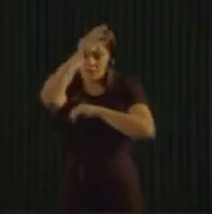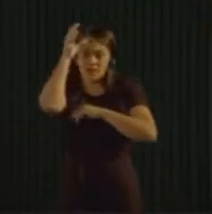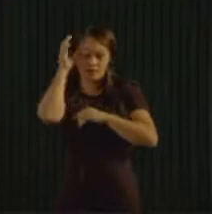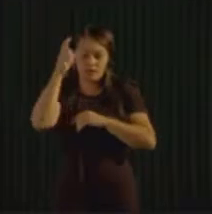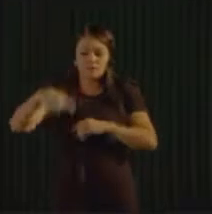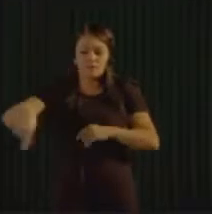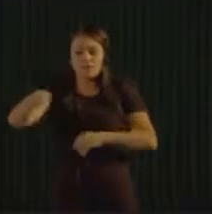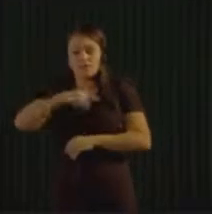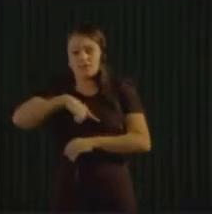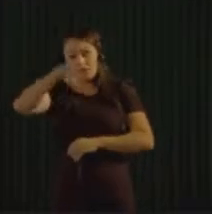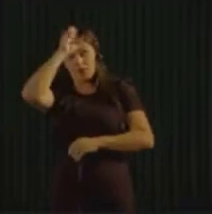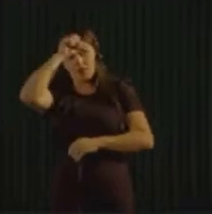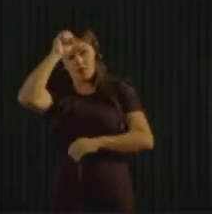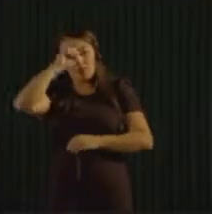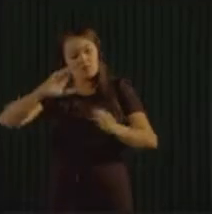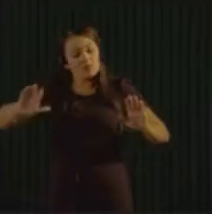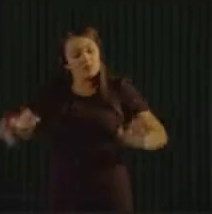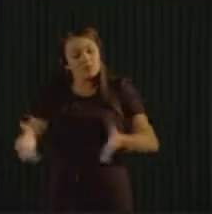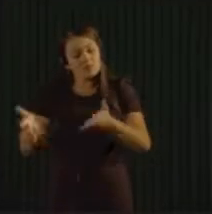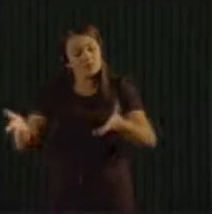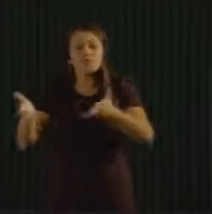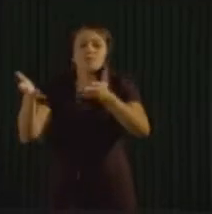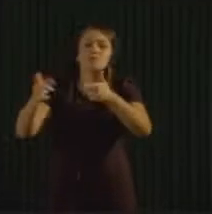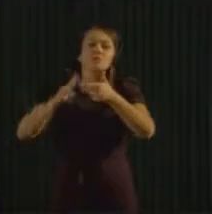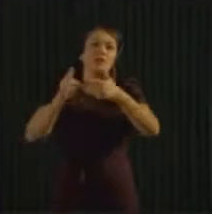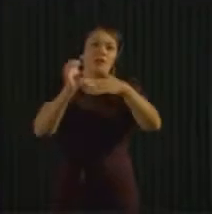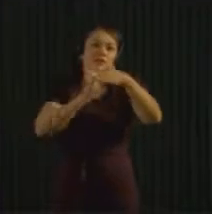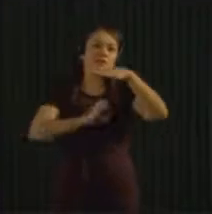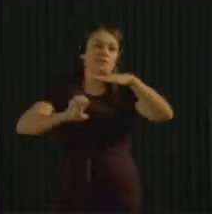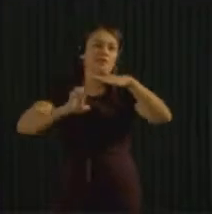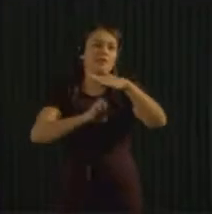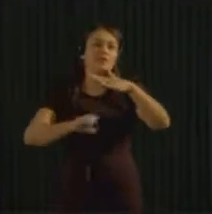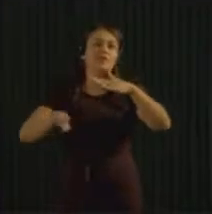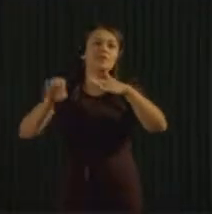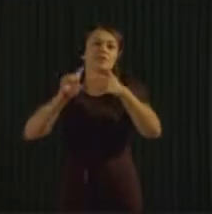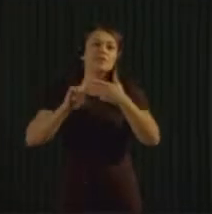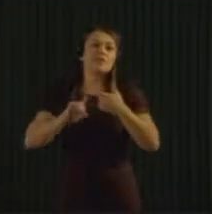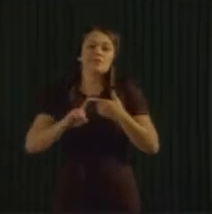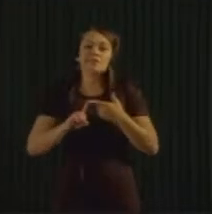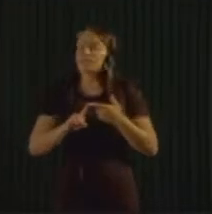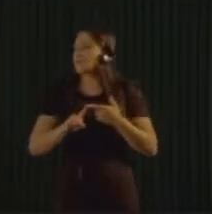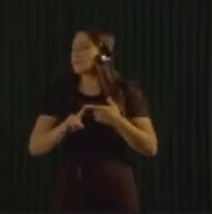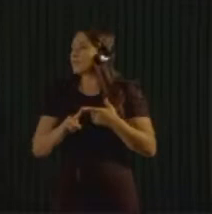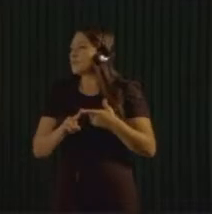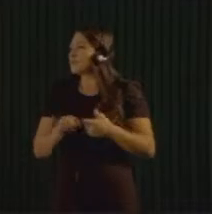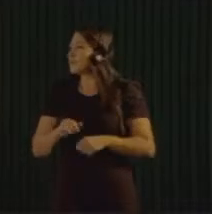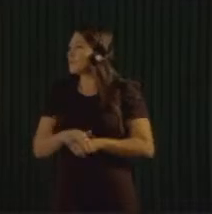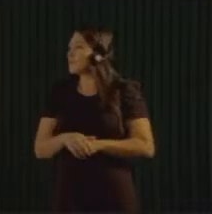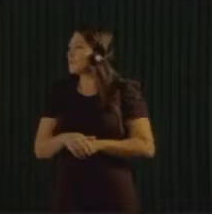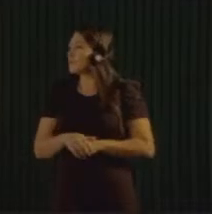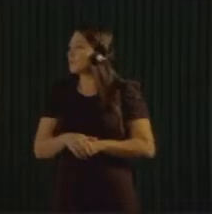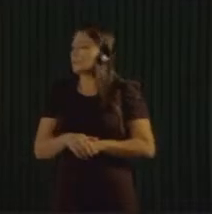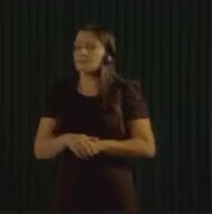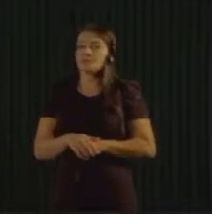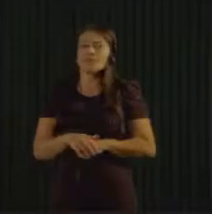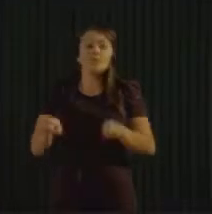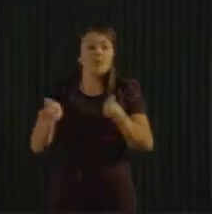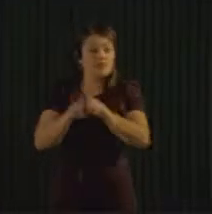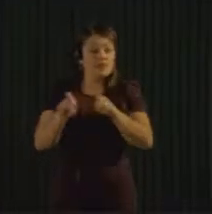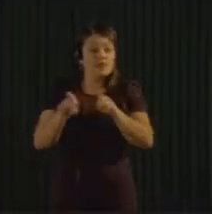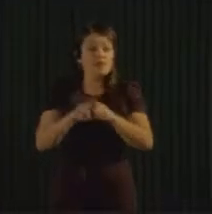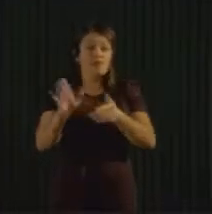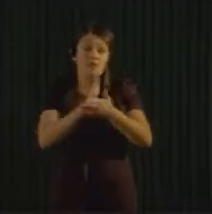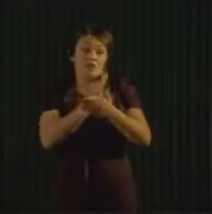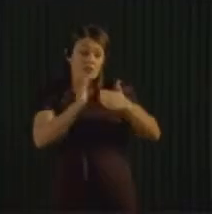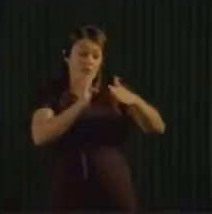incentivize shops to be slightly to be better than other shops. At the same time, we could also provide the opportunities for the